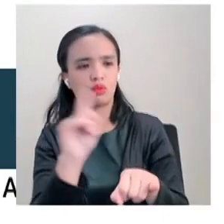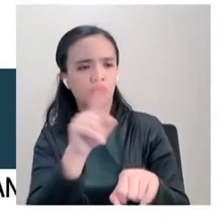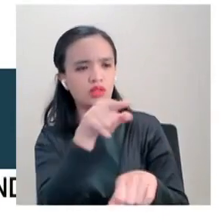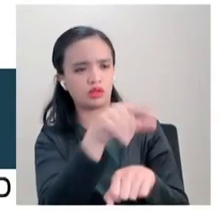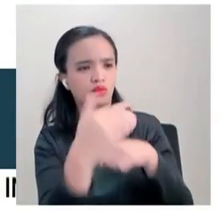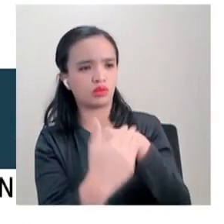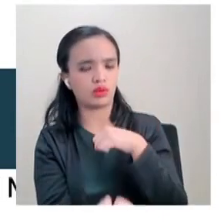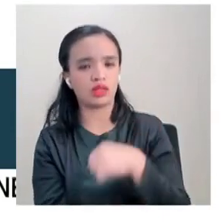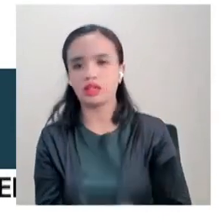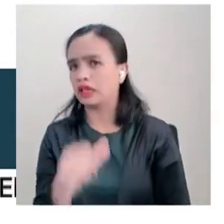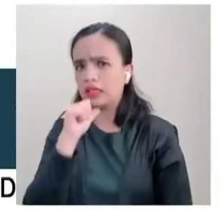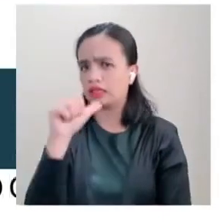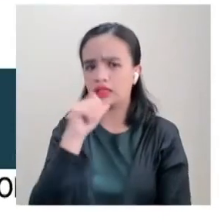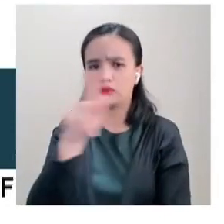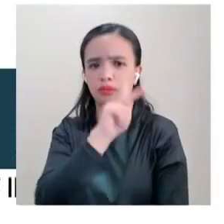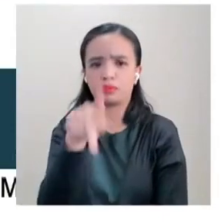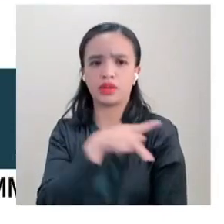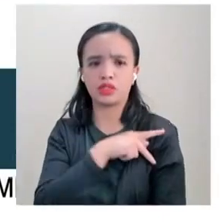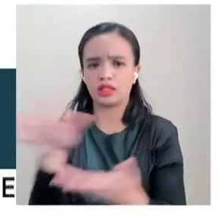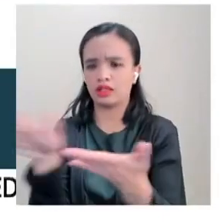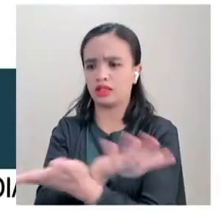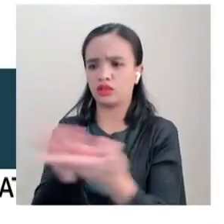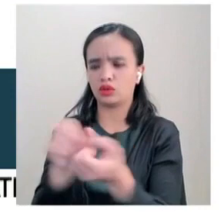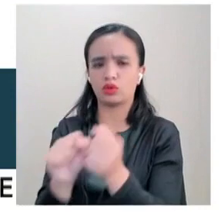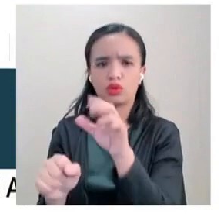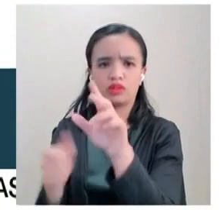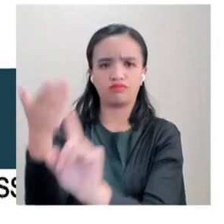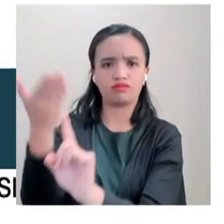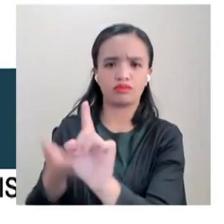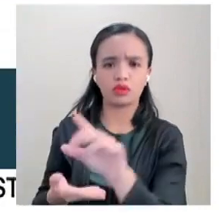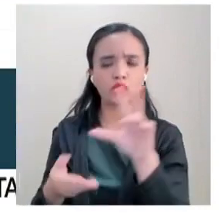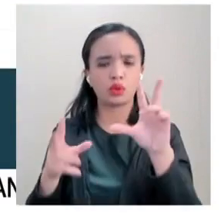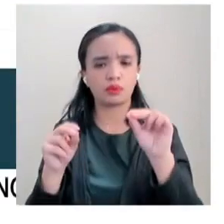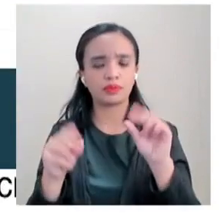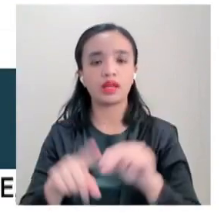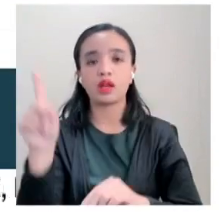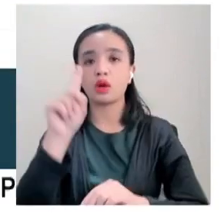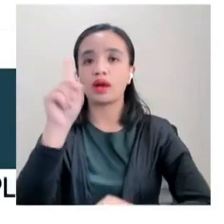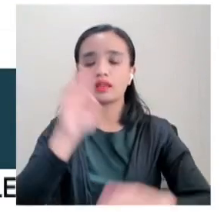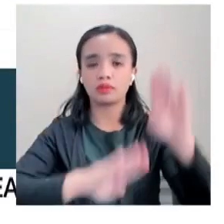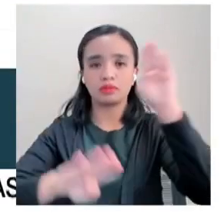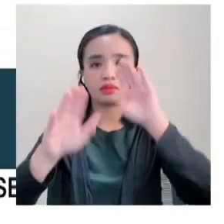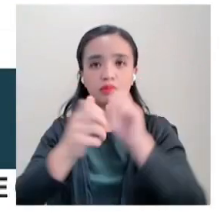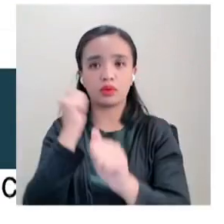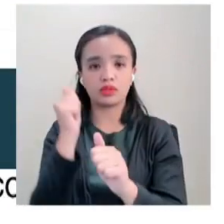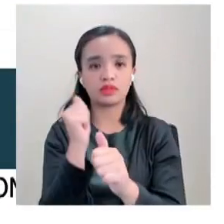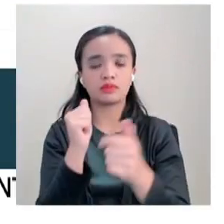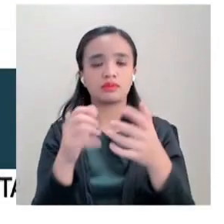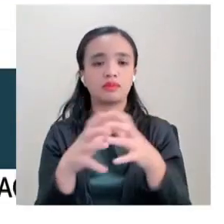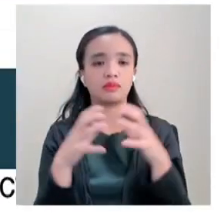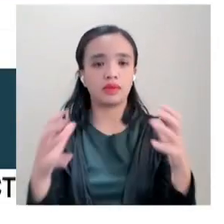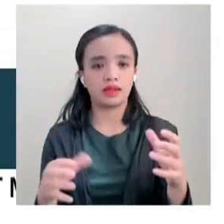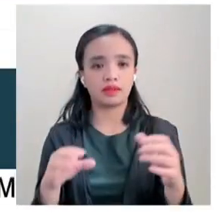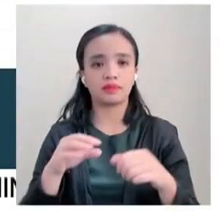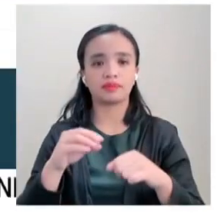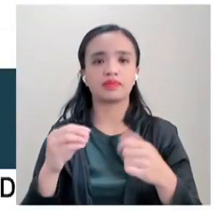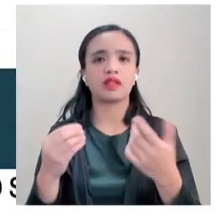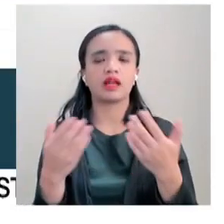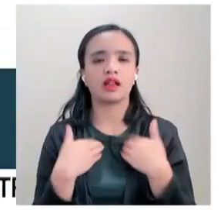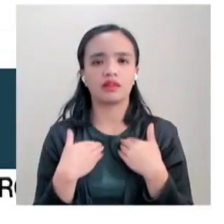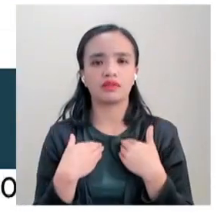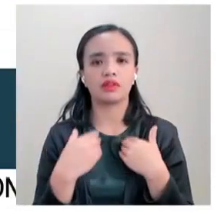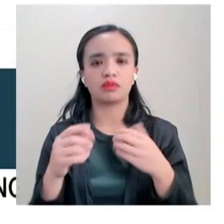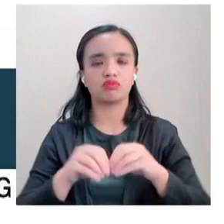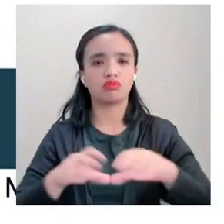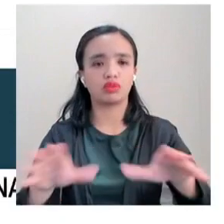It's not personal destruction, Fermina. You know, the biggest problem, the biggest virus that has inflicted the medical community